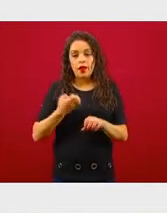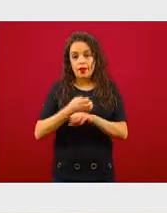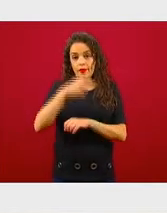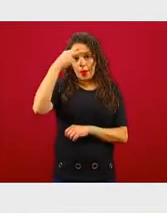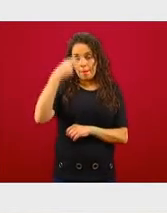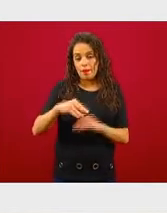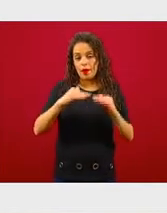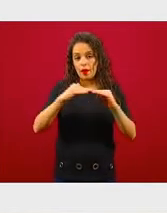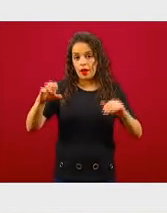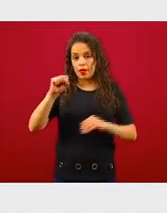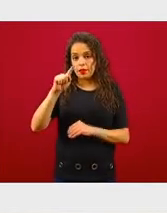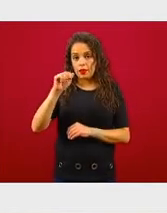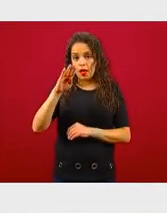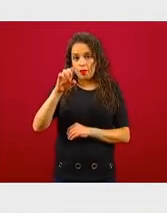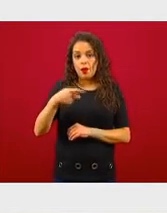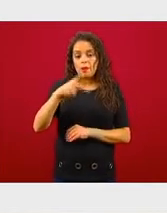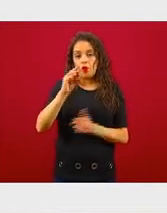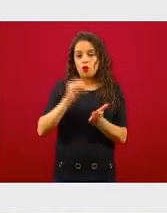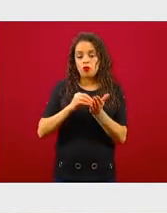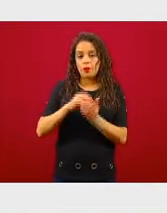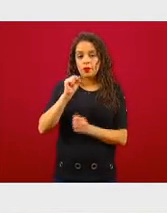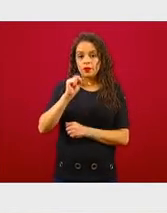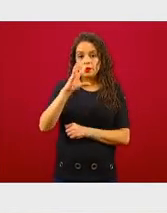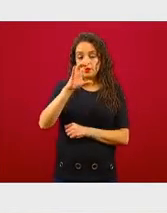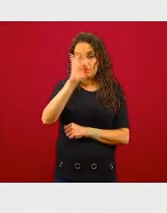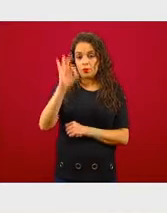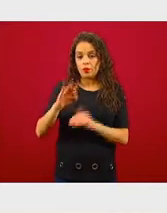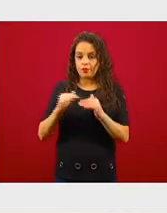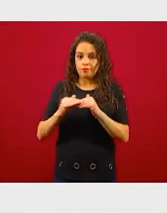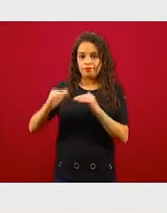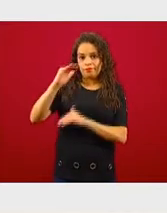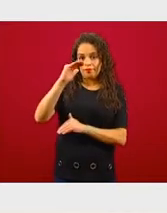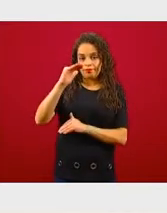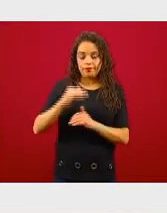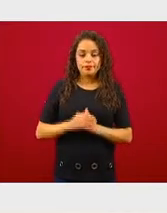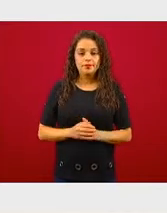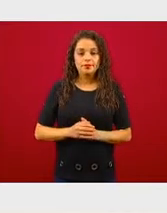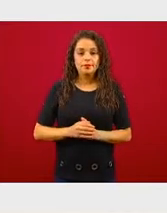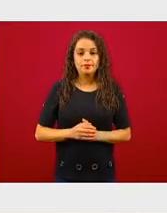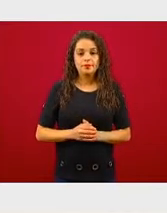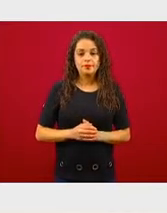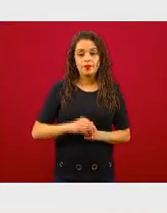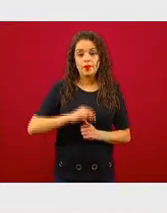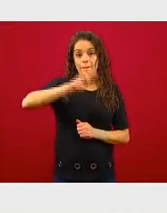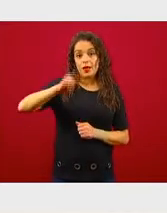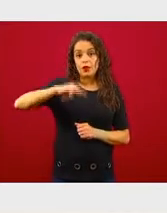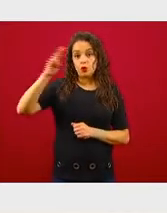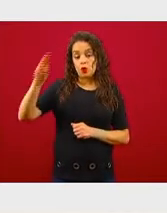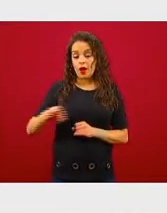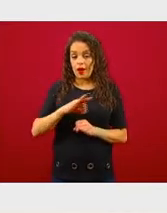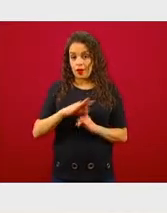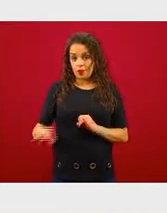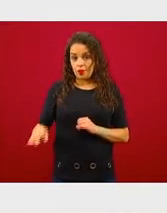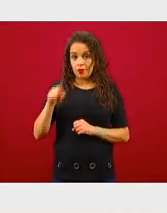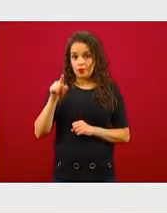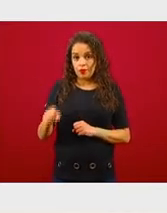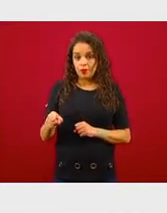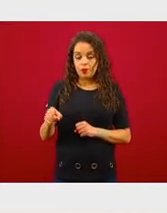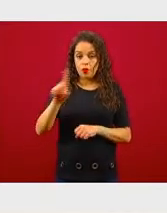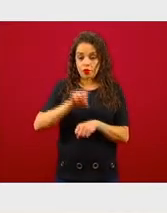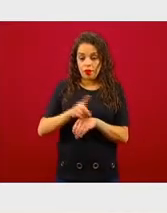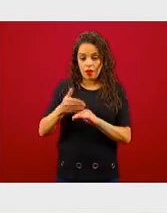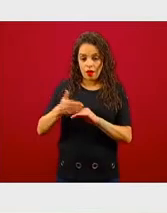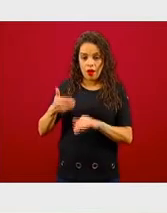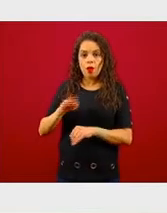an increase in Facebook users. Mexico State is still quite above that 65% goal.